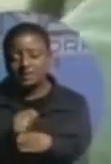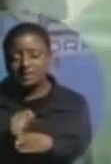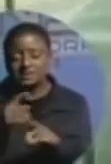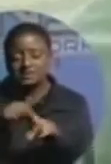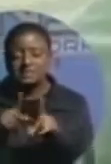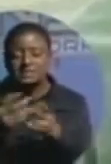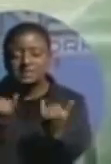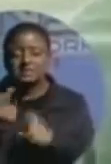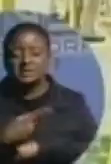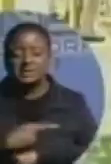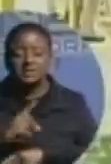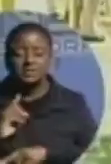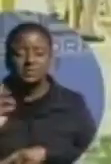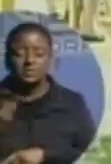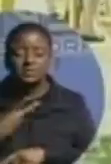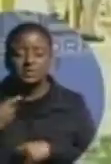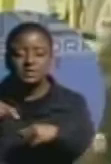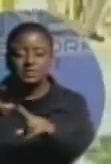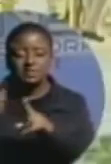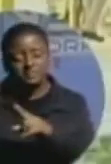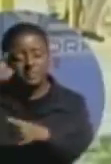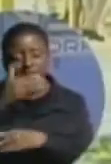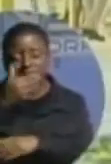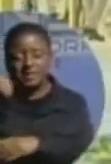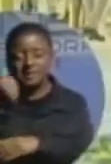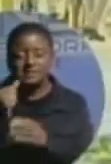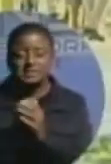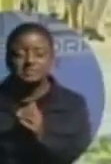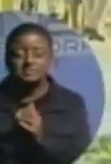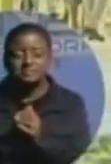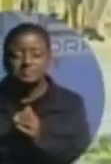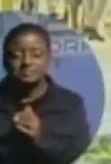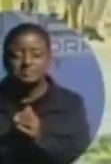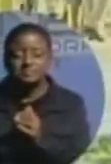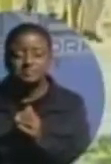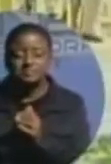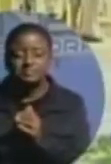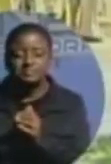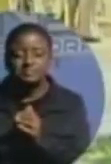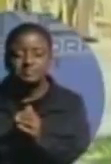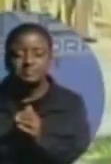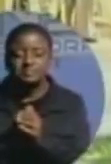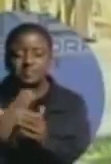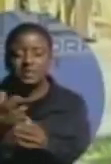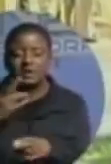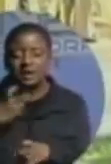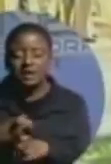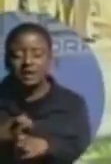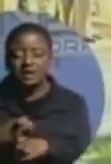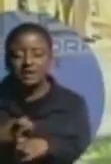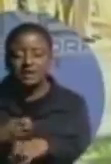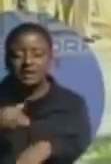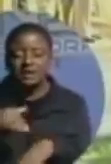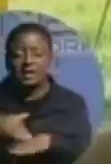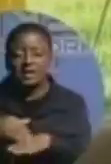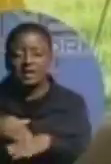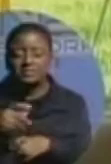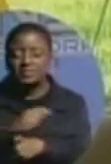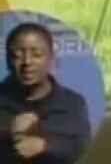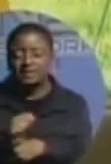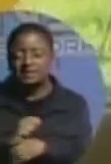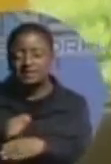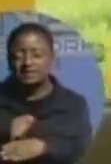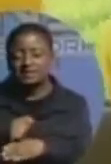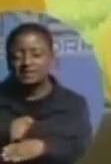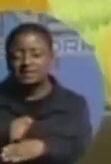we strive for the best. I know they was doing enough. Like, they be high to practice, but when it comes to the game, they be slunking up.